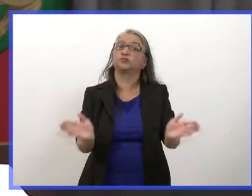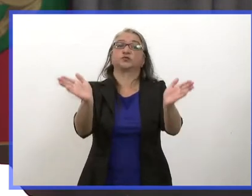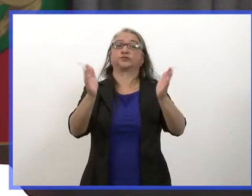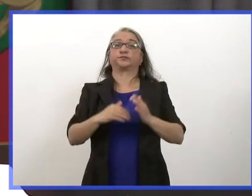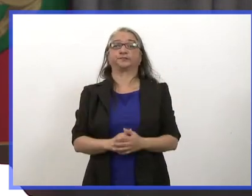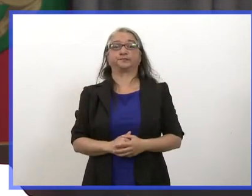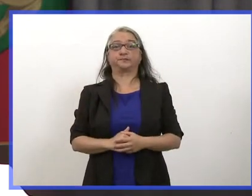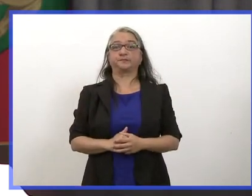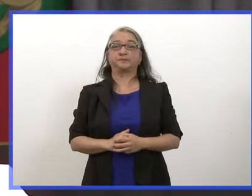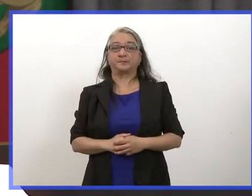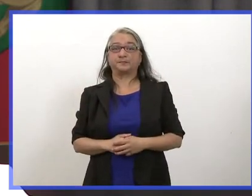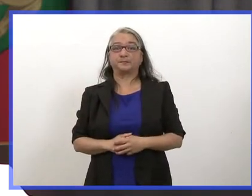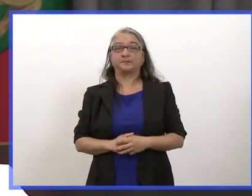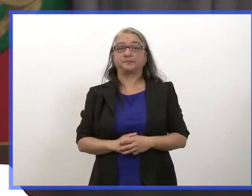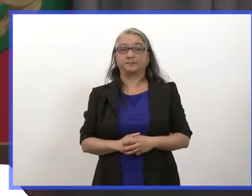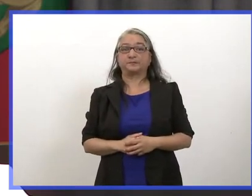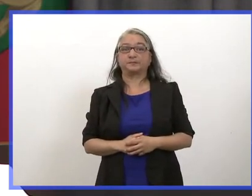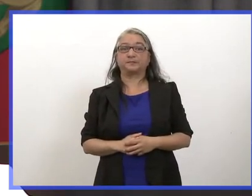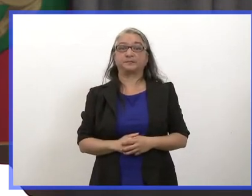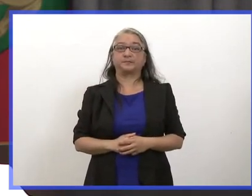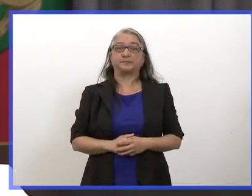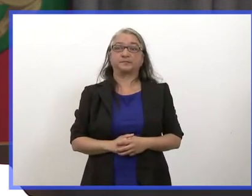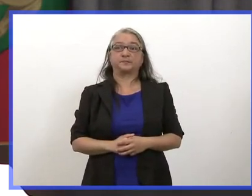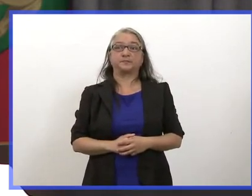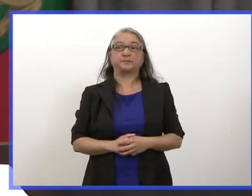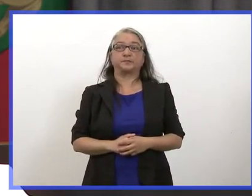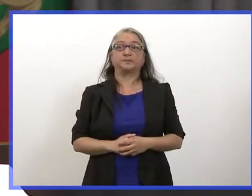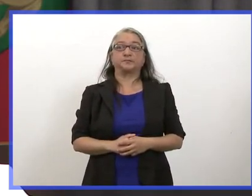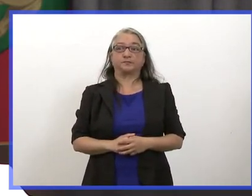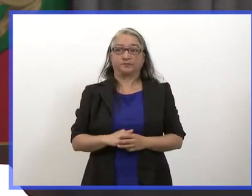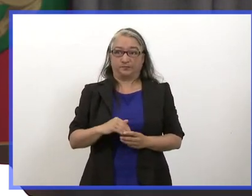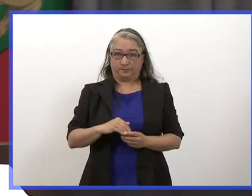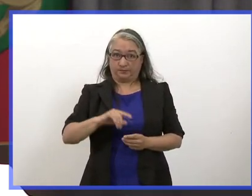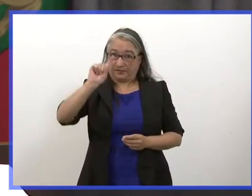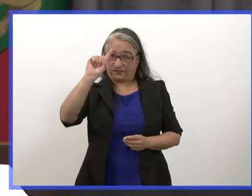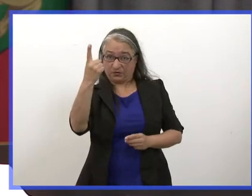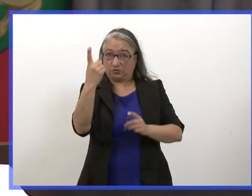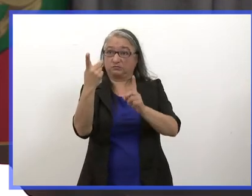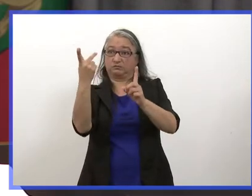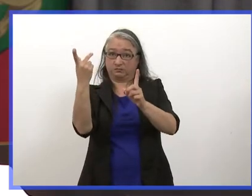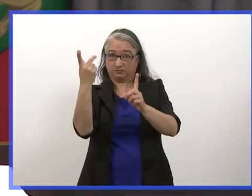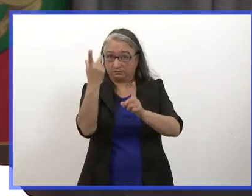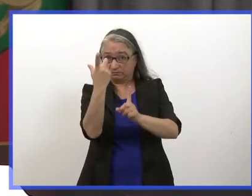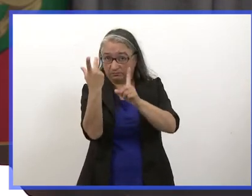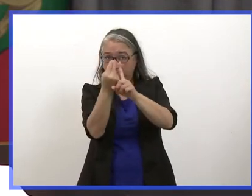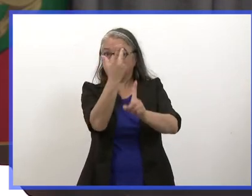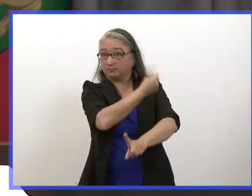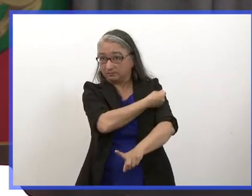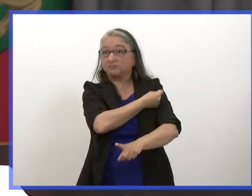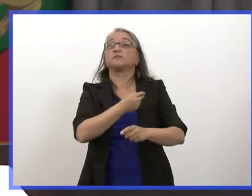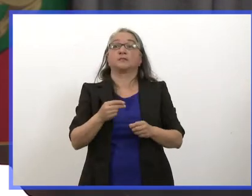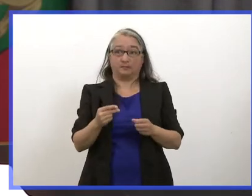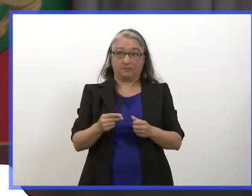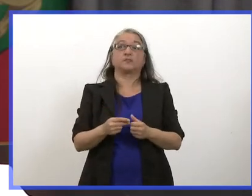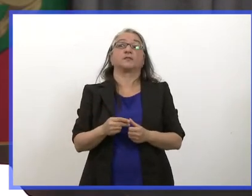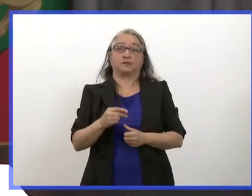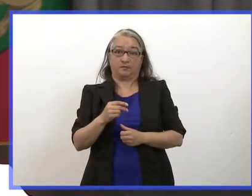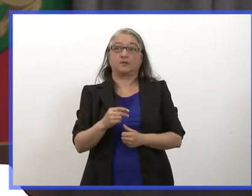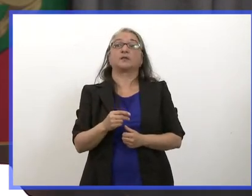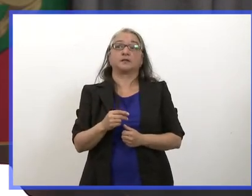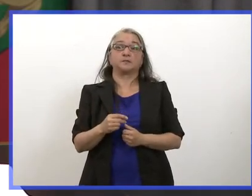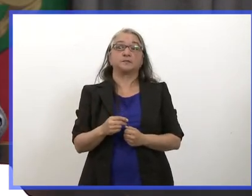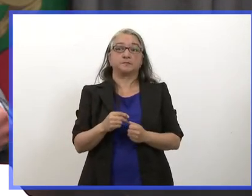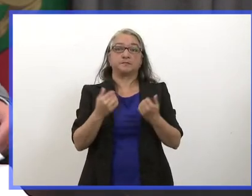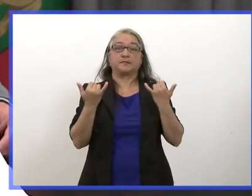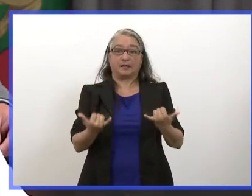vaccine appointments open for both first and now second doses for certain eligible people. And so these are all the steps that